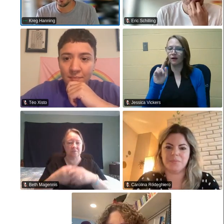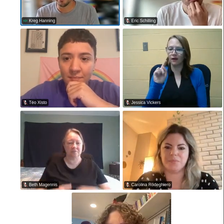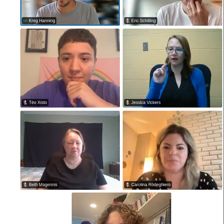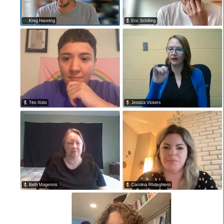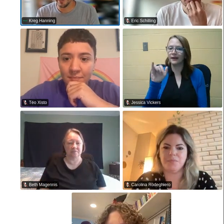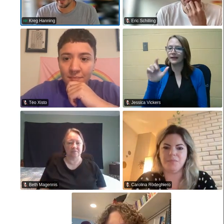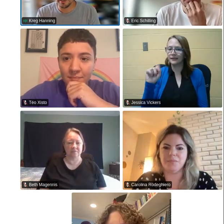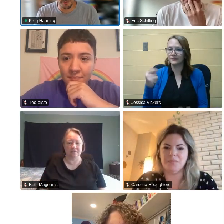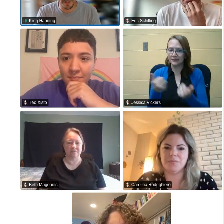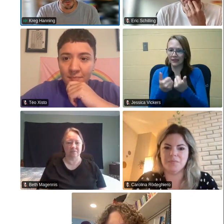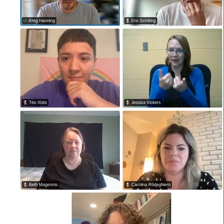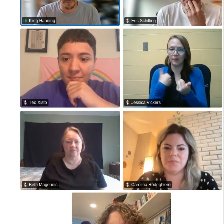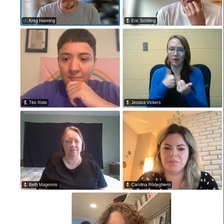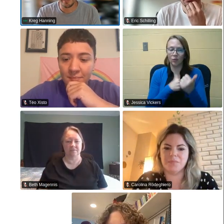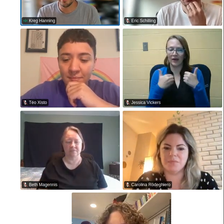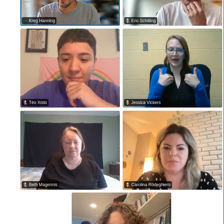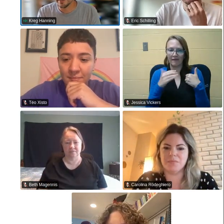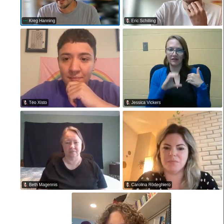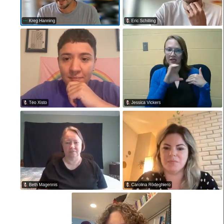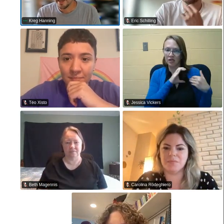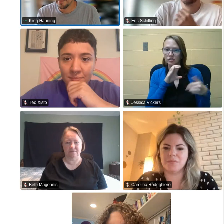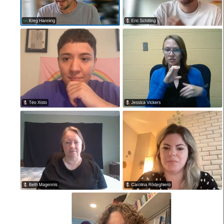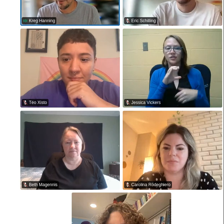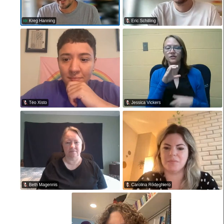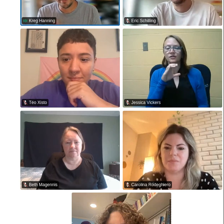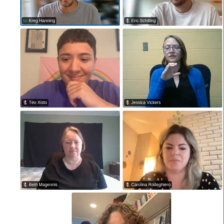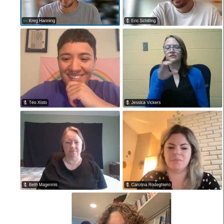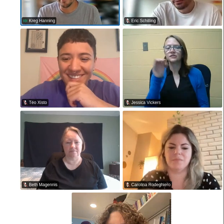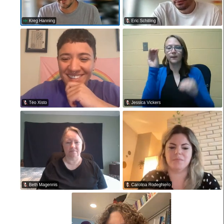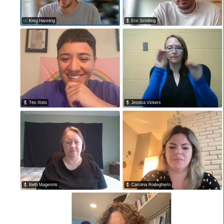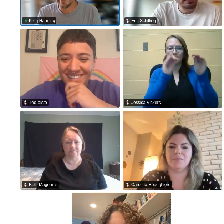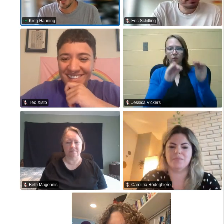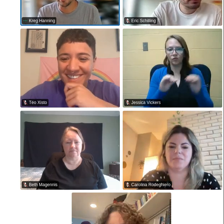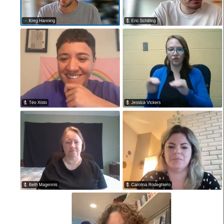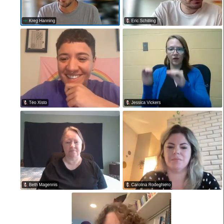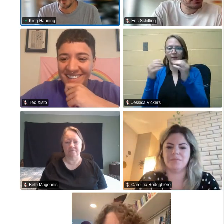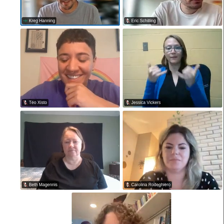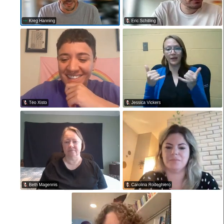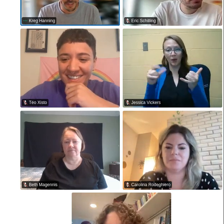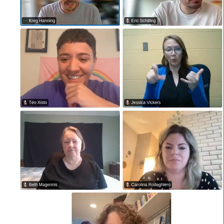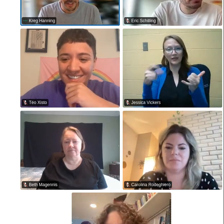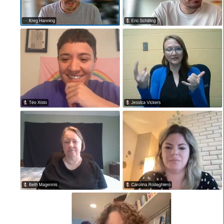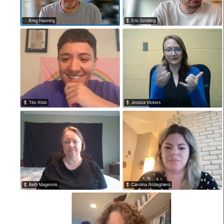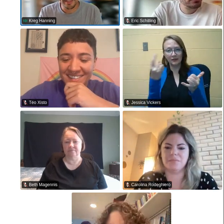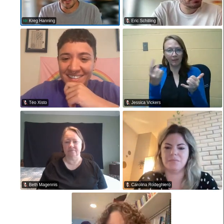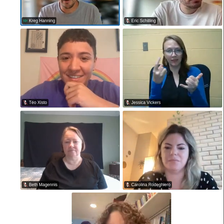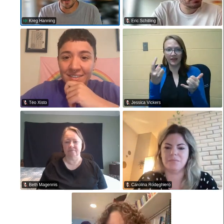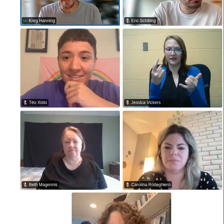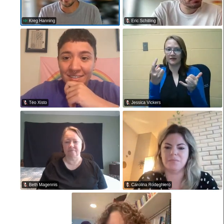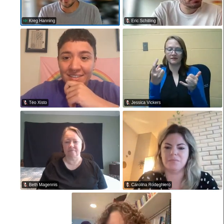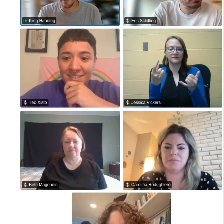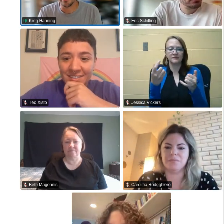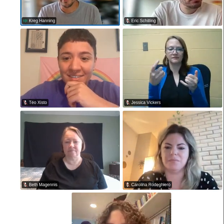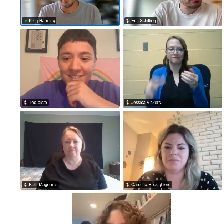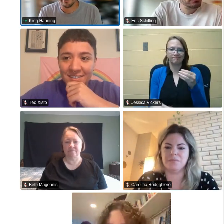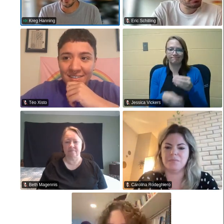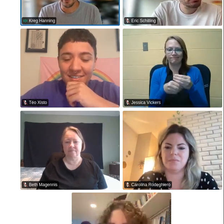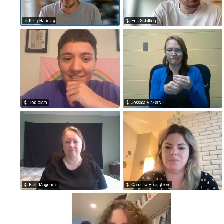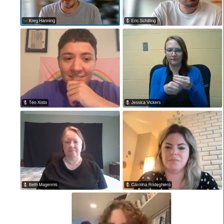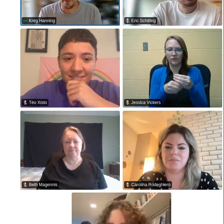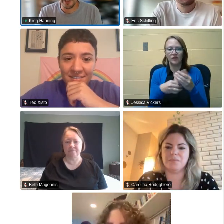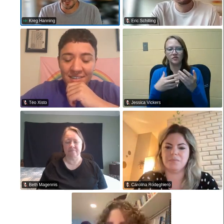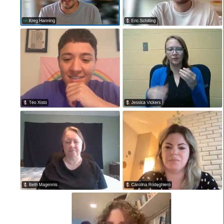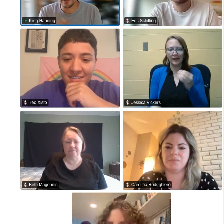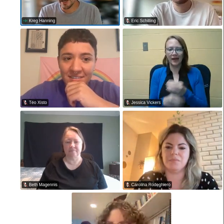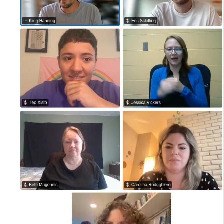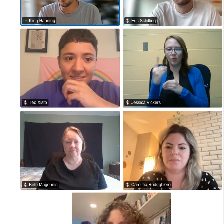a character on the screen. It's moving around with my tilt. But now we need something to interact with. So let's go and add another character